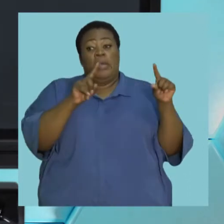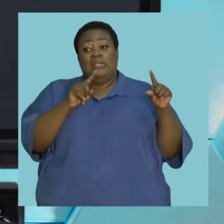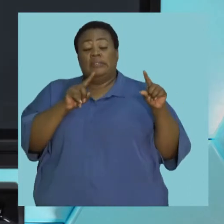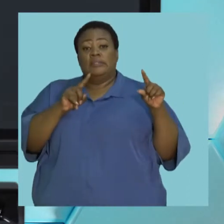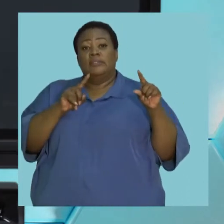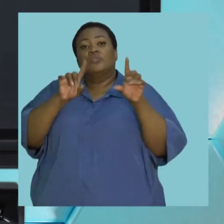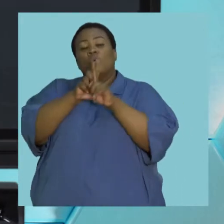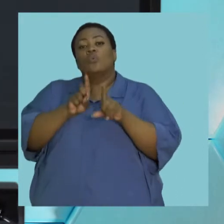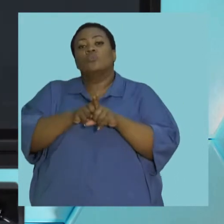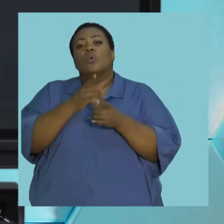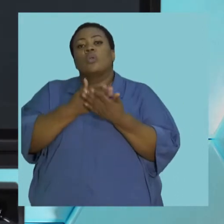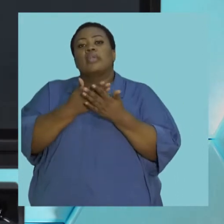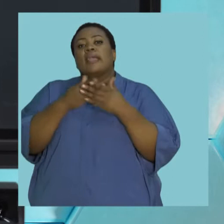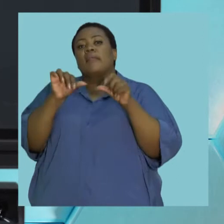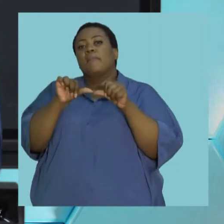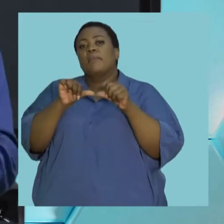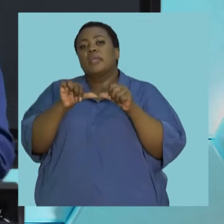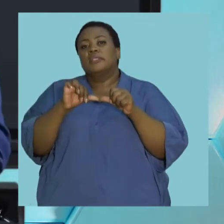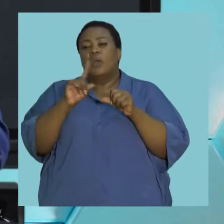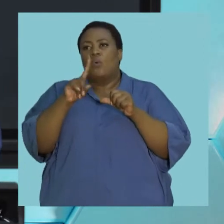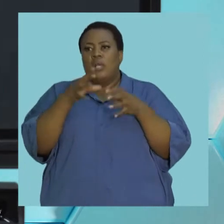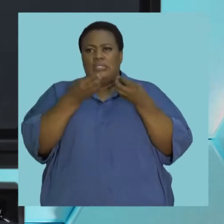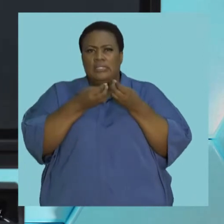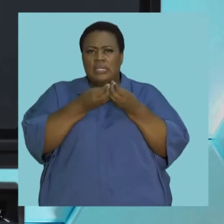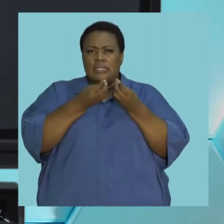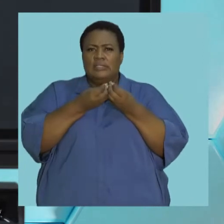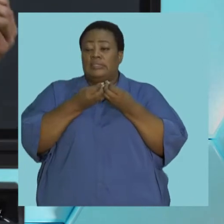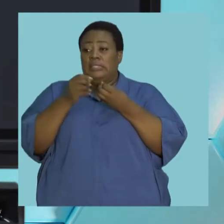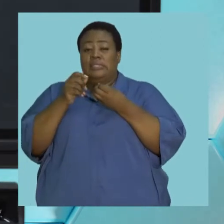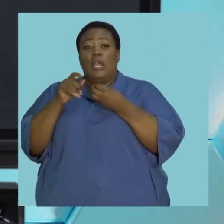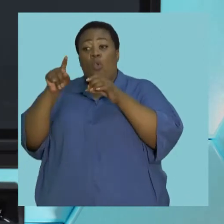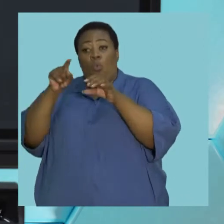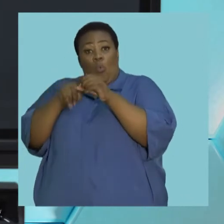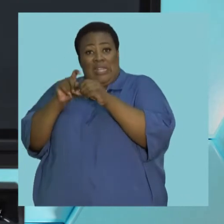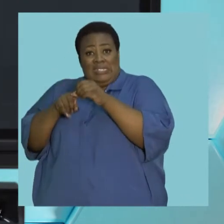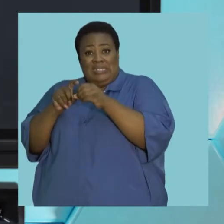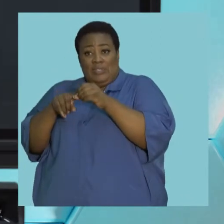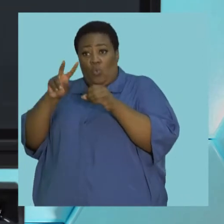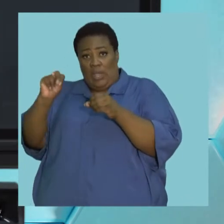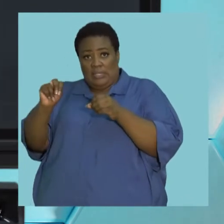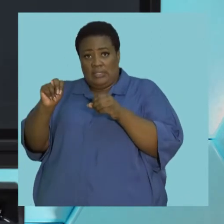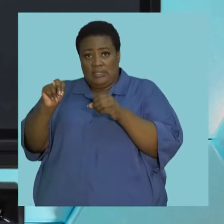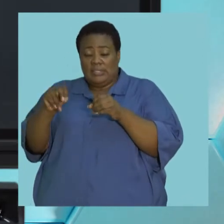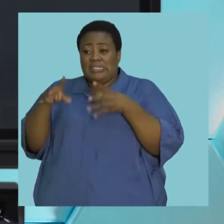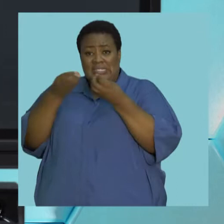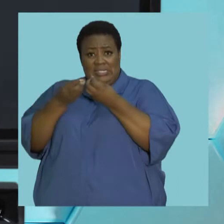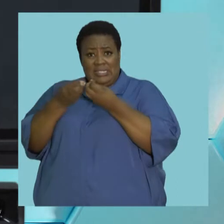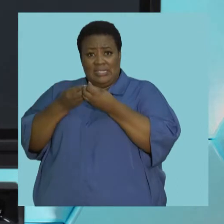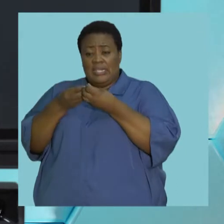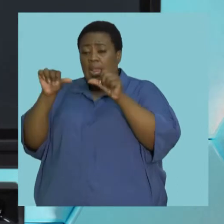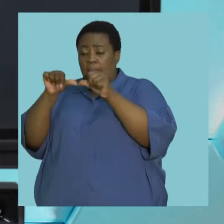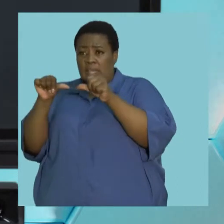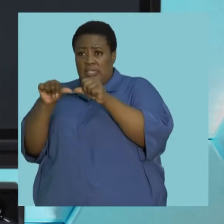However, you also can measure substances. You can measure quantities. So those quantities that are